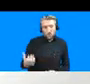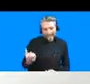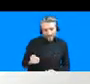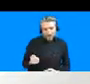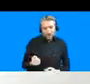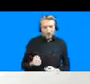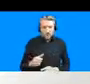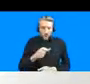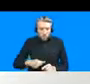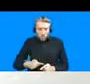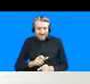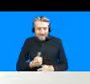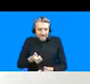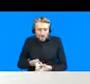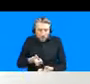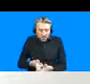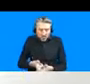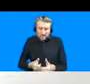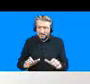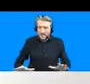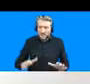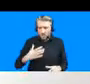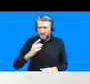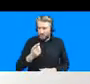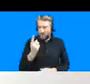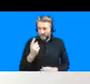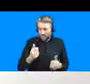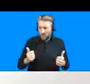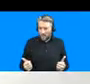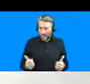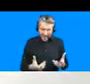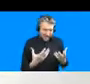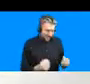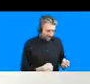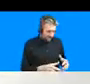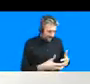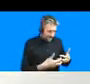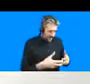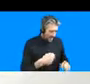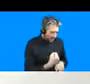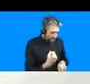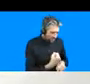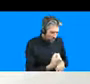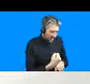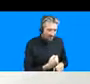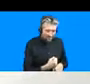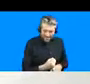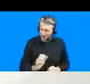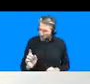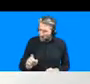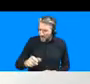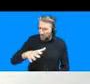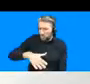look beyond the sort of engineering and material resilience alone to account for ecological and societal social